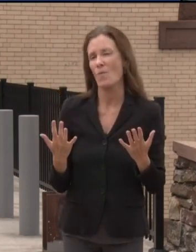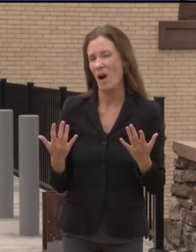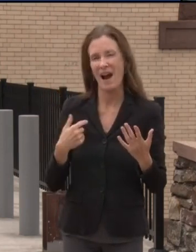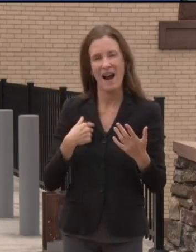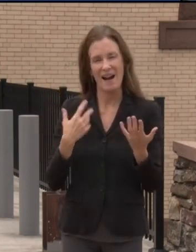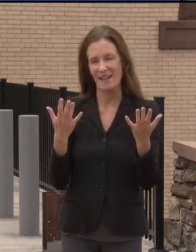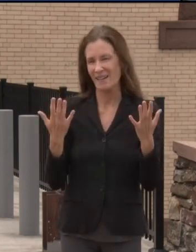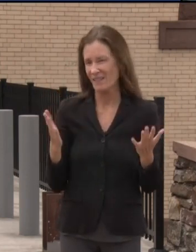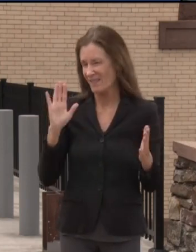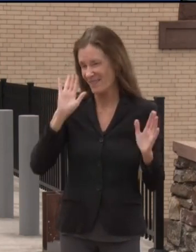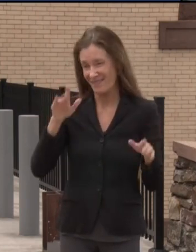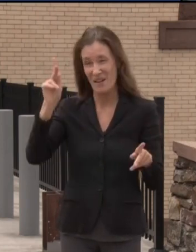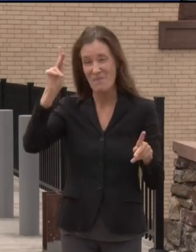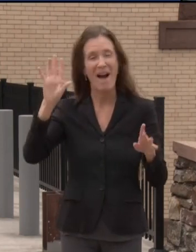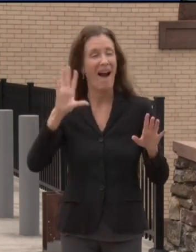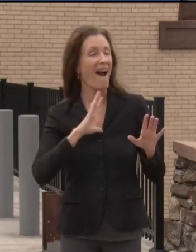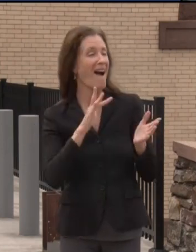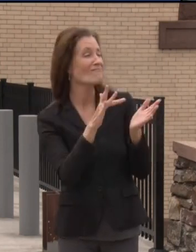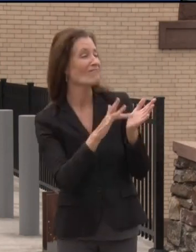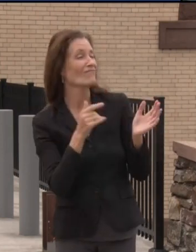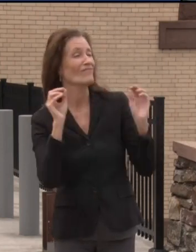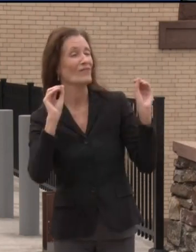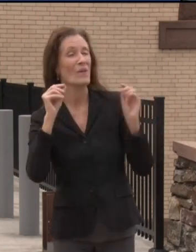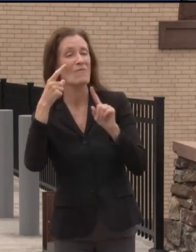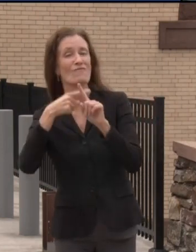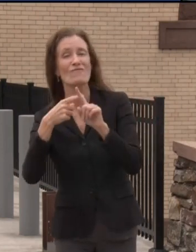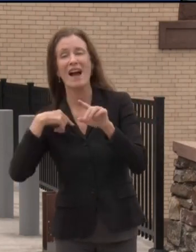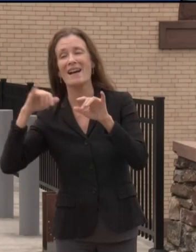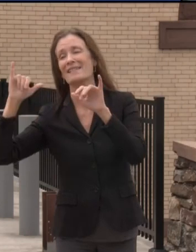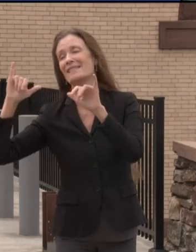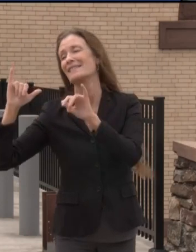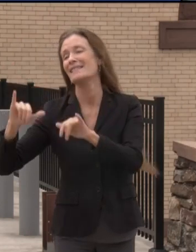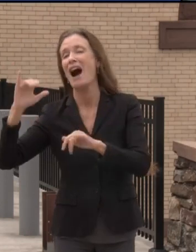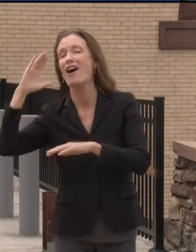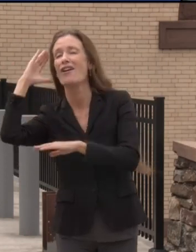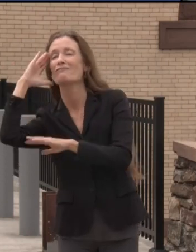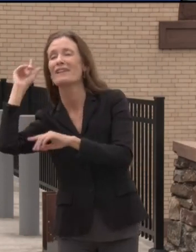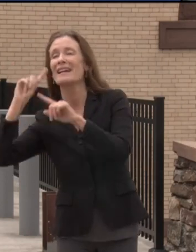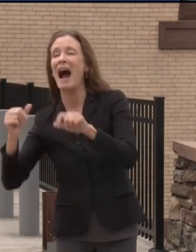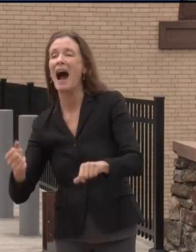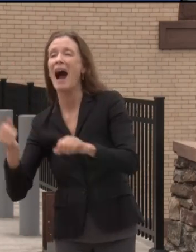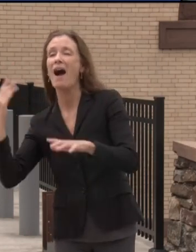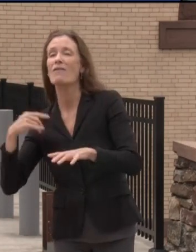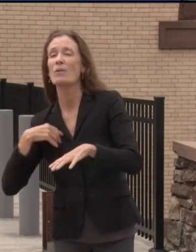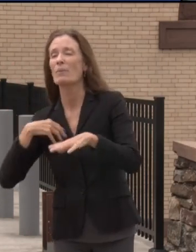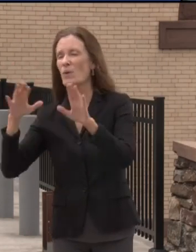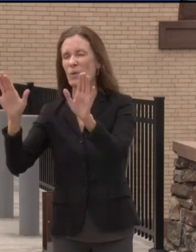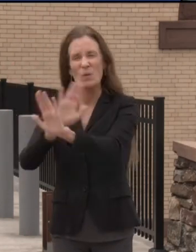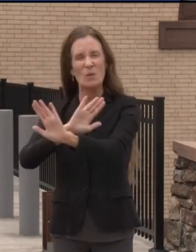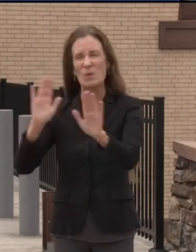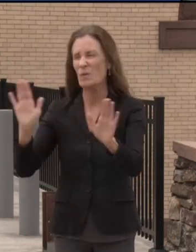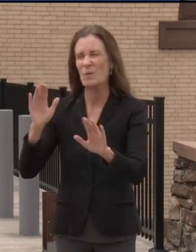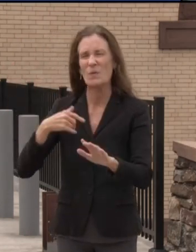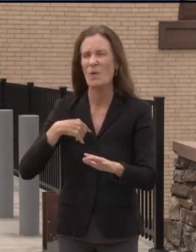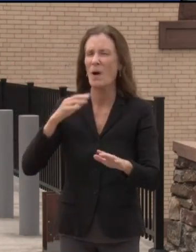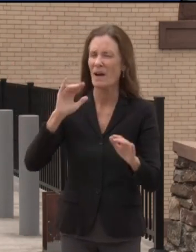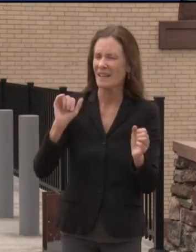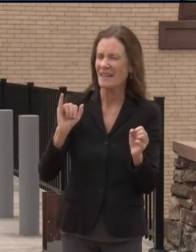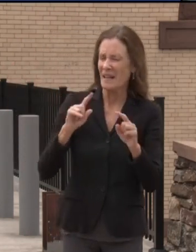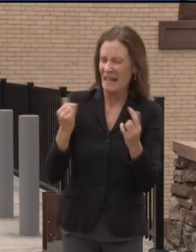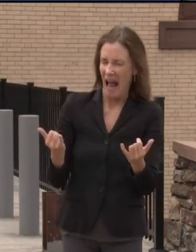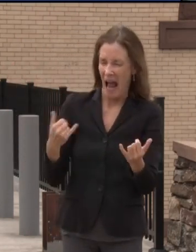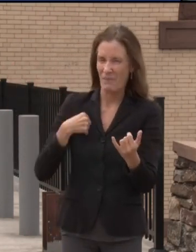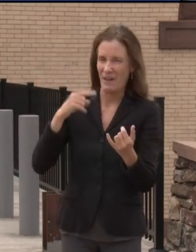at some point it goes away and people are going to be facing a very unpalatable issue of eviction.